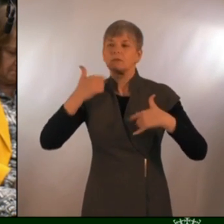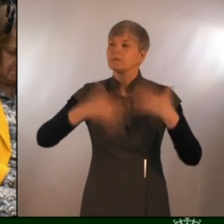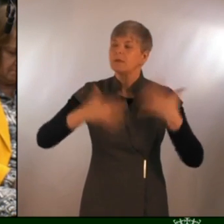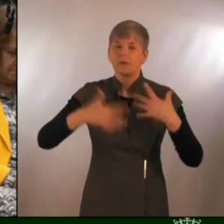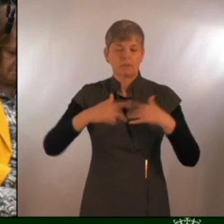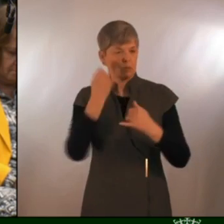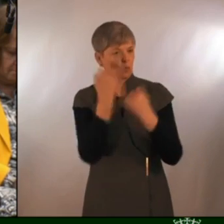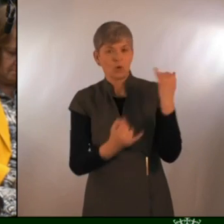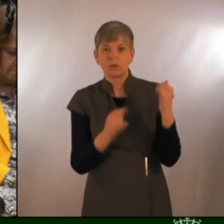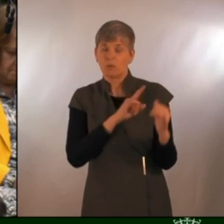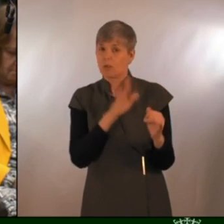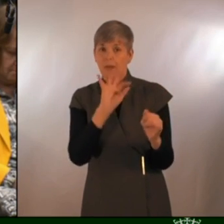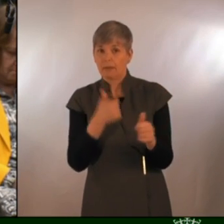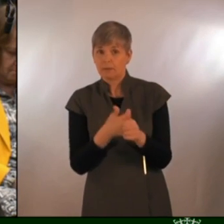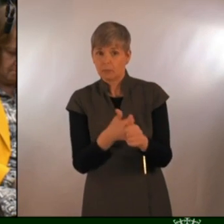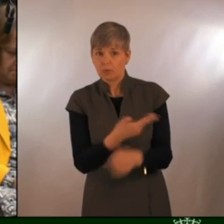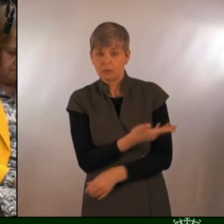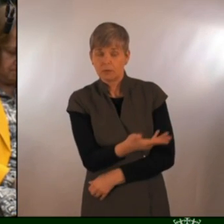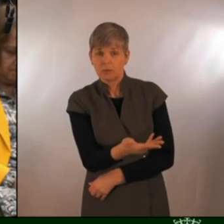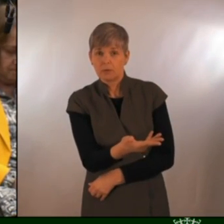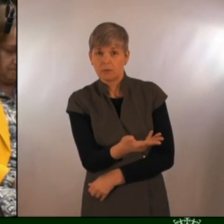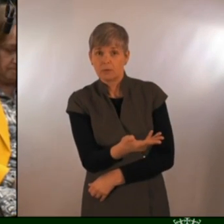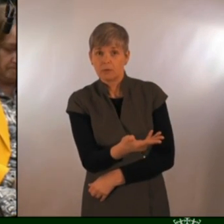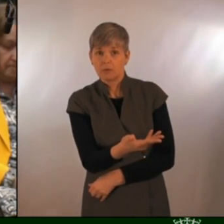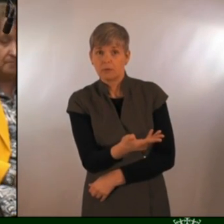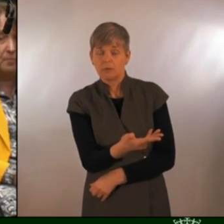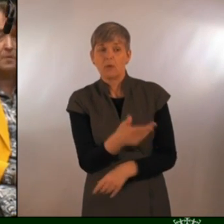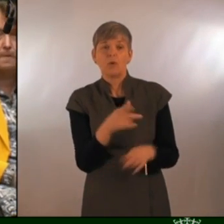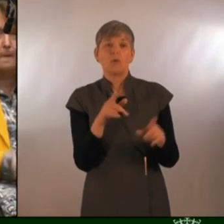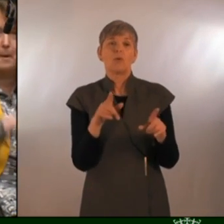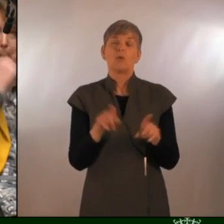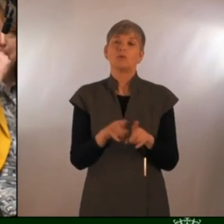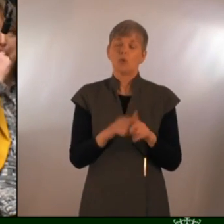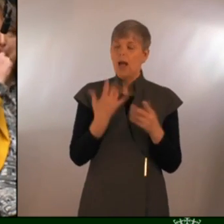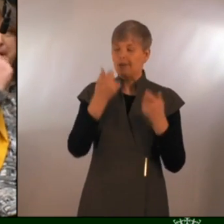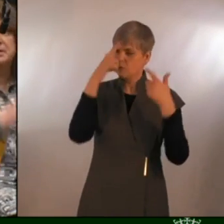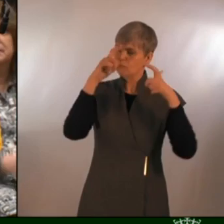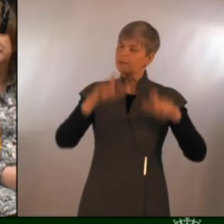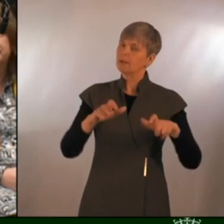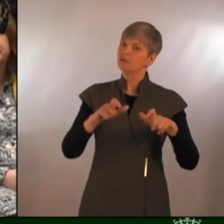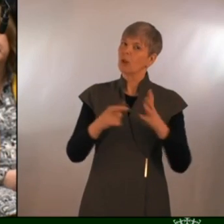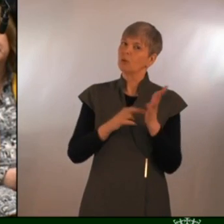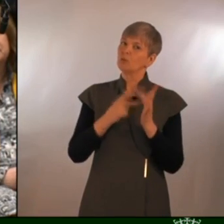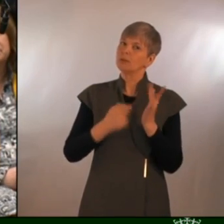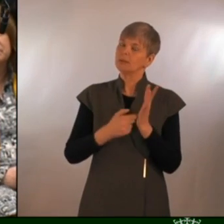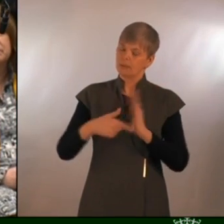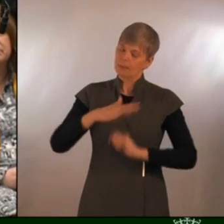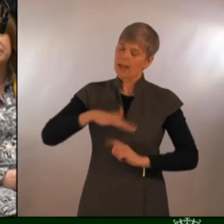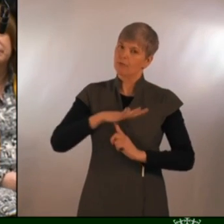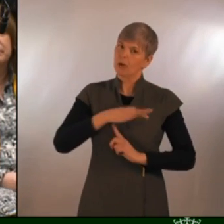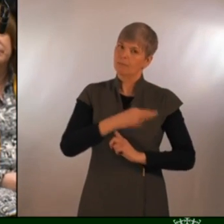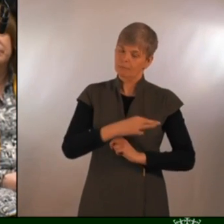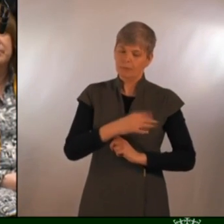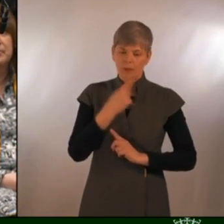also meant a reduction of 24 to 10 beds in our residential unit in my constituency and the loss of